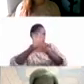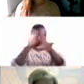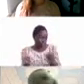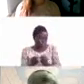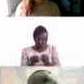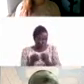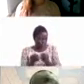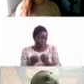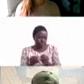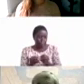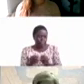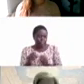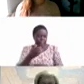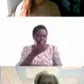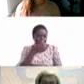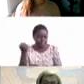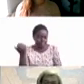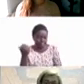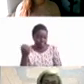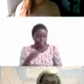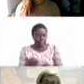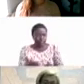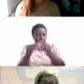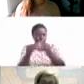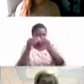trainers in sexual and reproductive health.